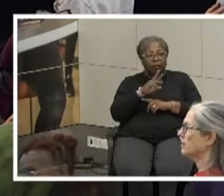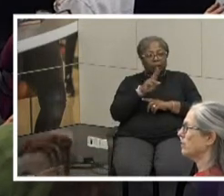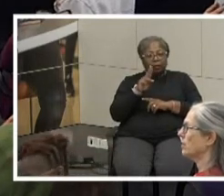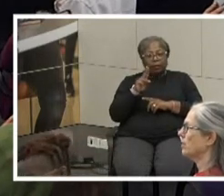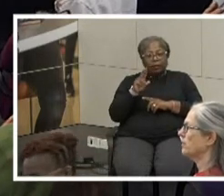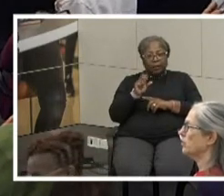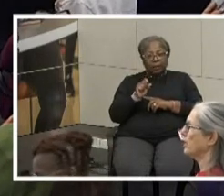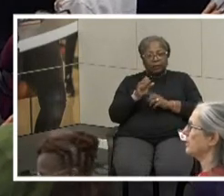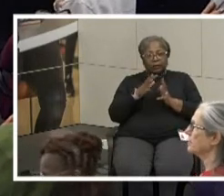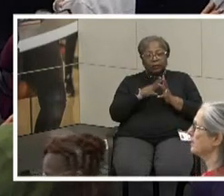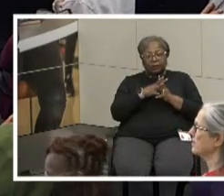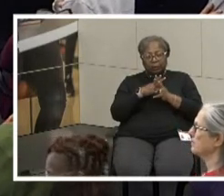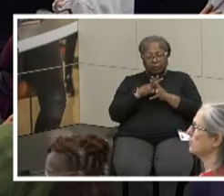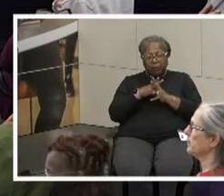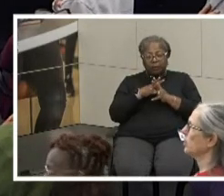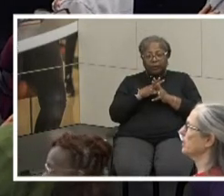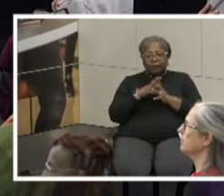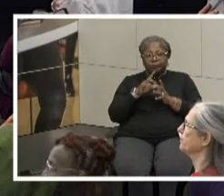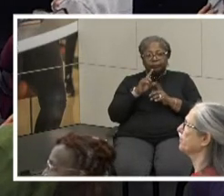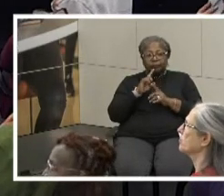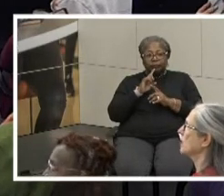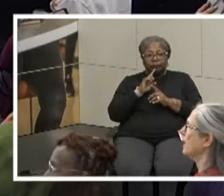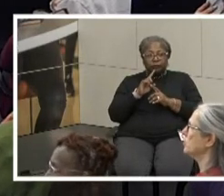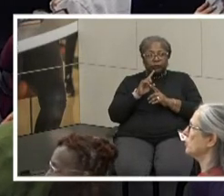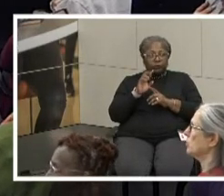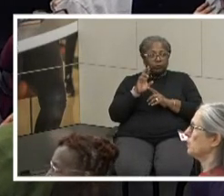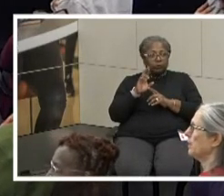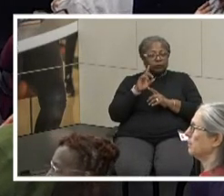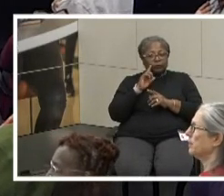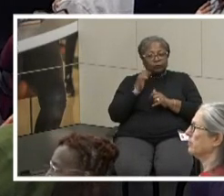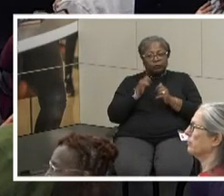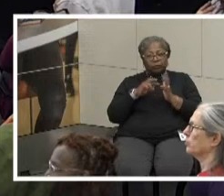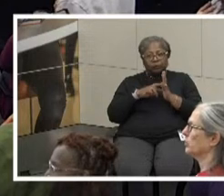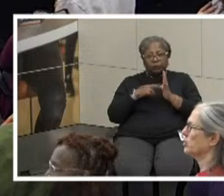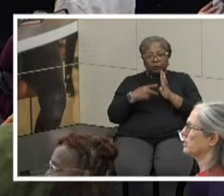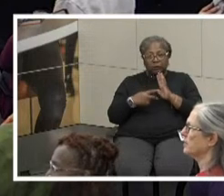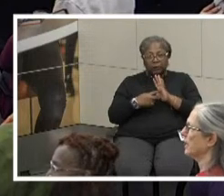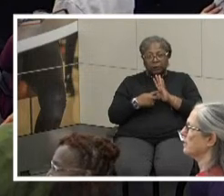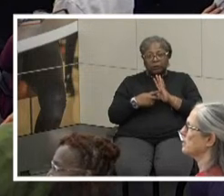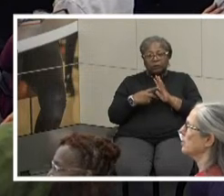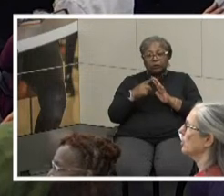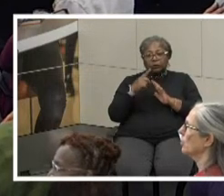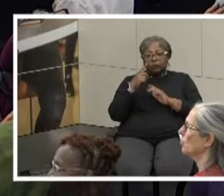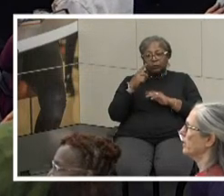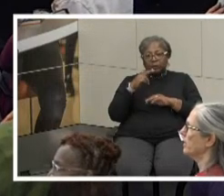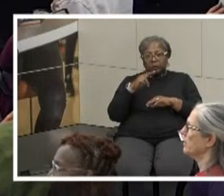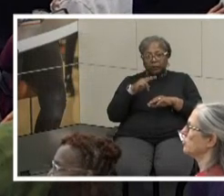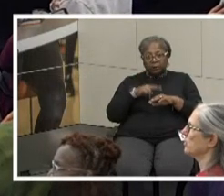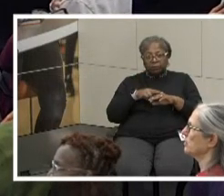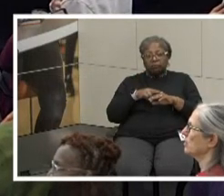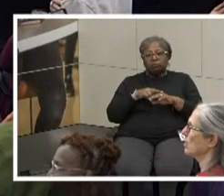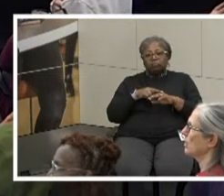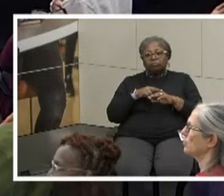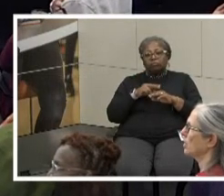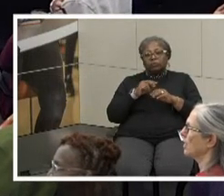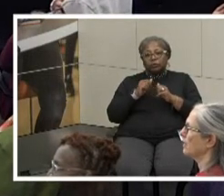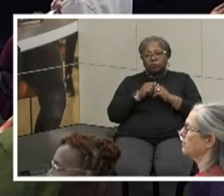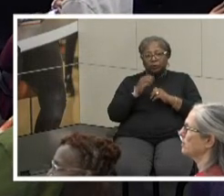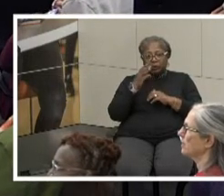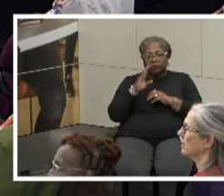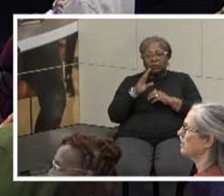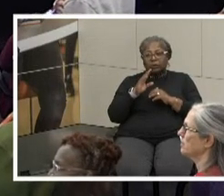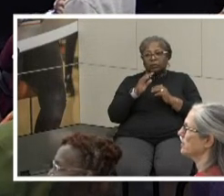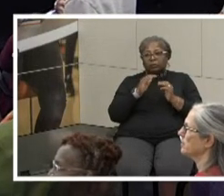flag of the United States of America and to the Republic for it stands one nation under